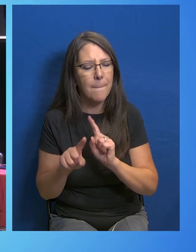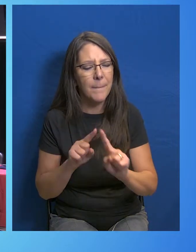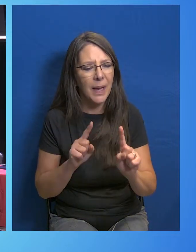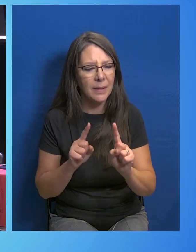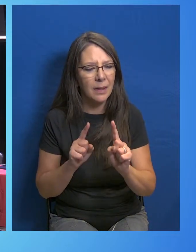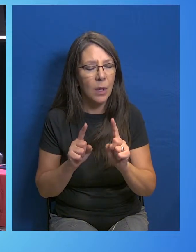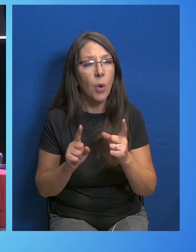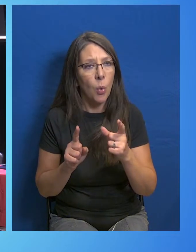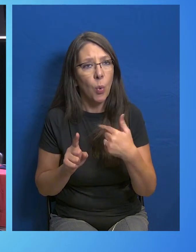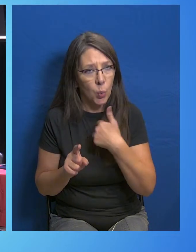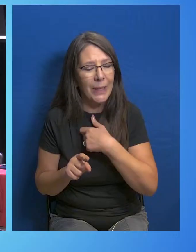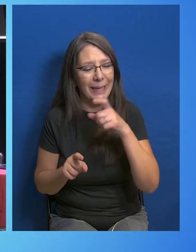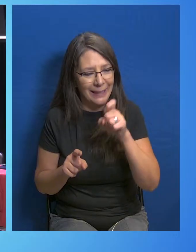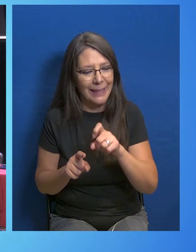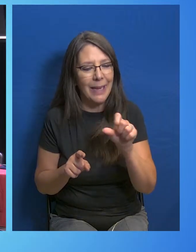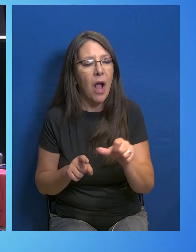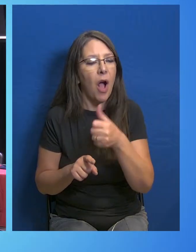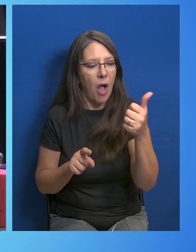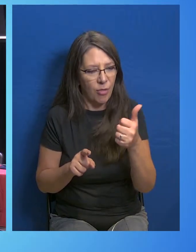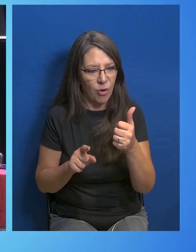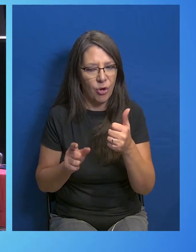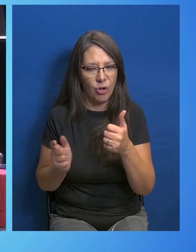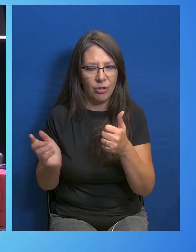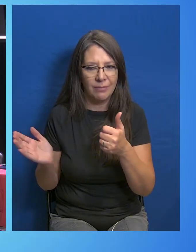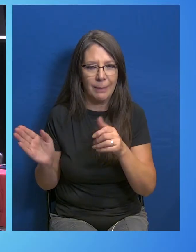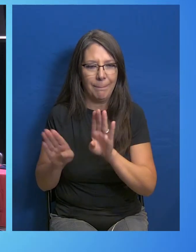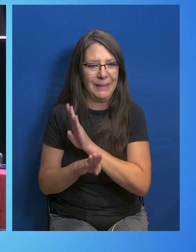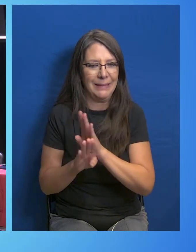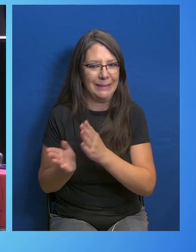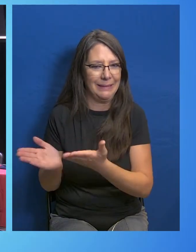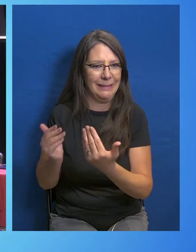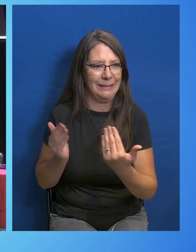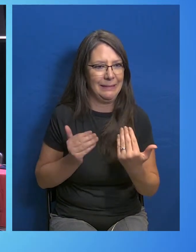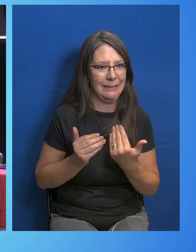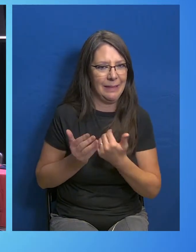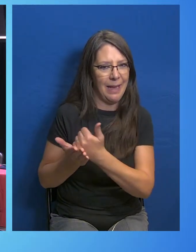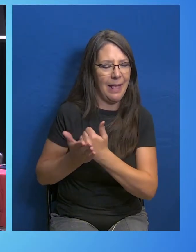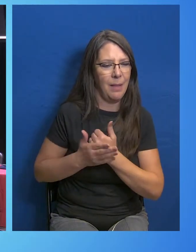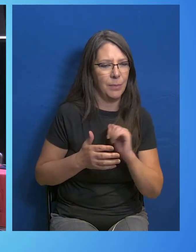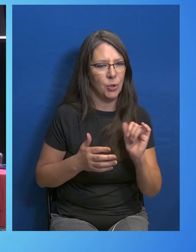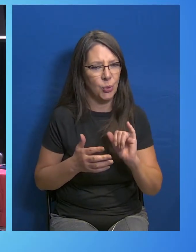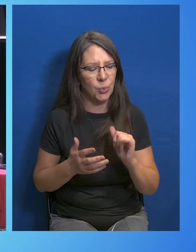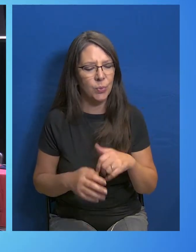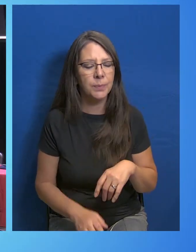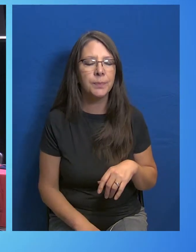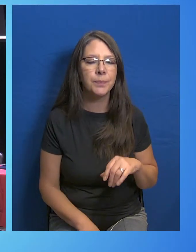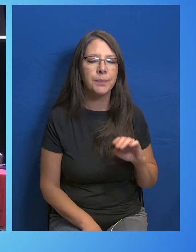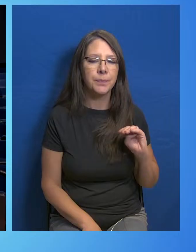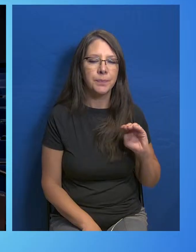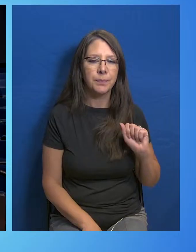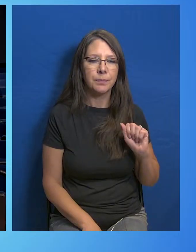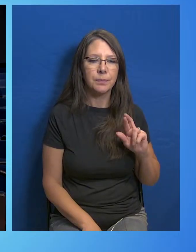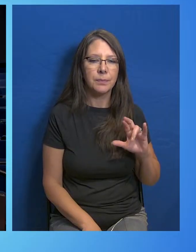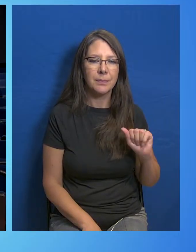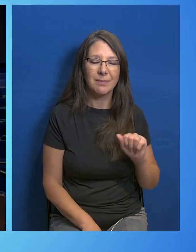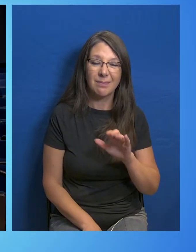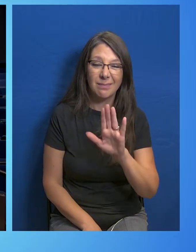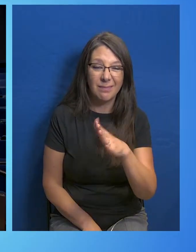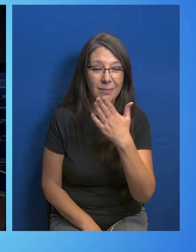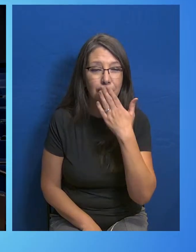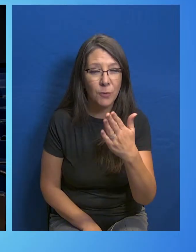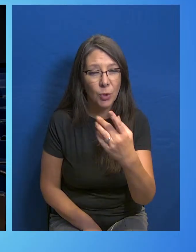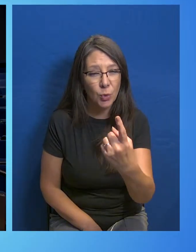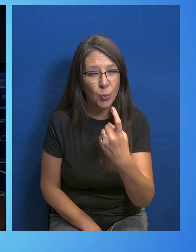getting other outside entities involved as well. That's a really great question, Linda, and I think we need to do the